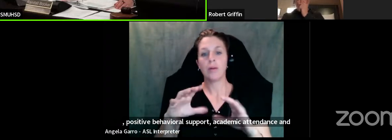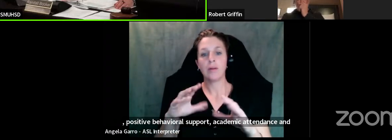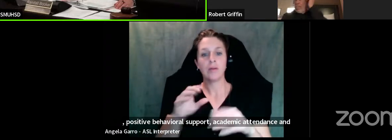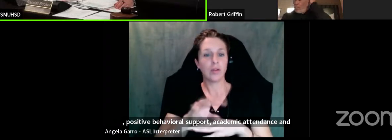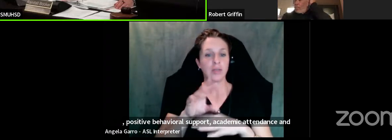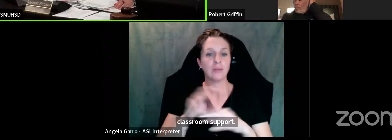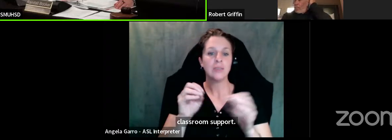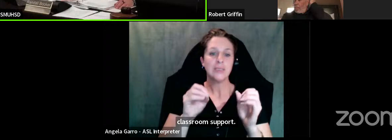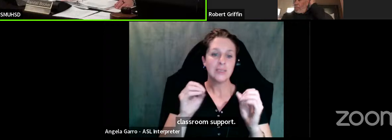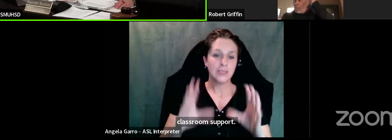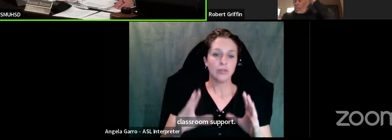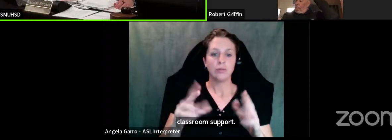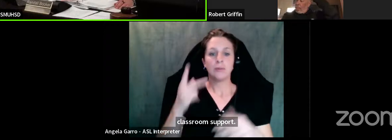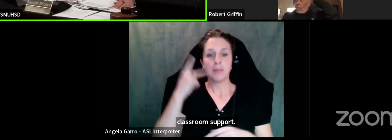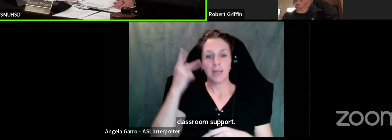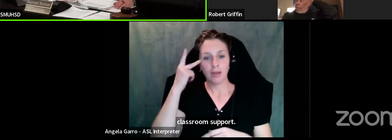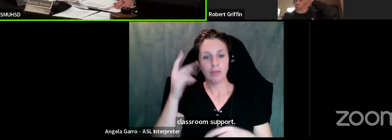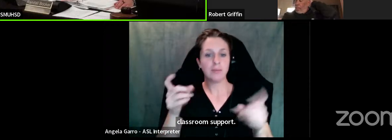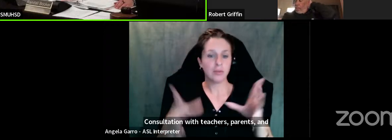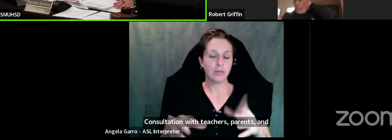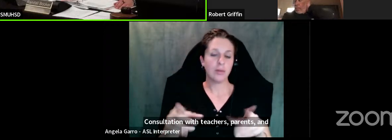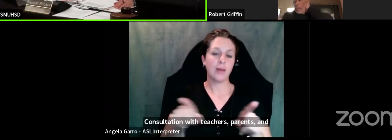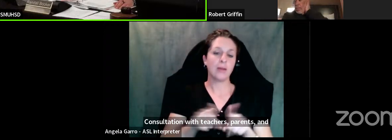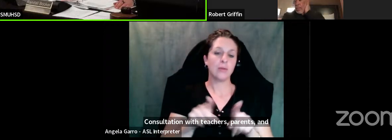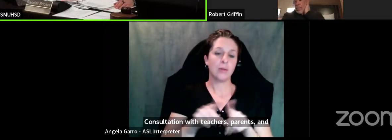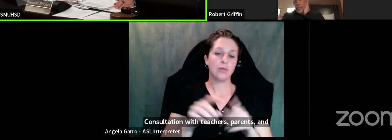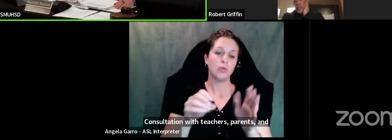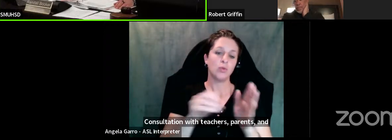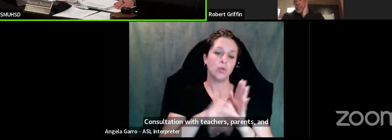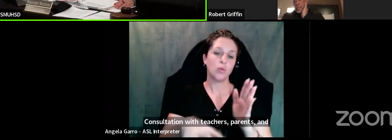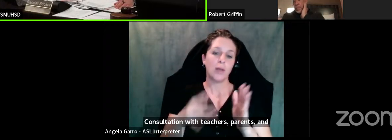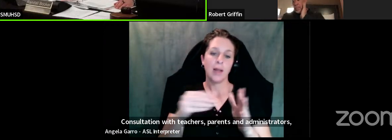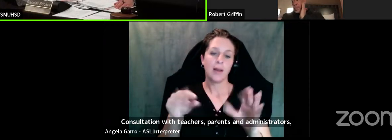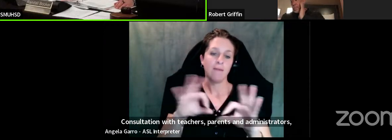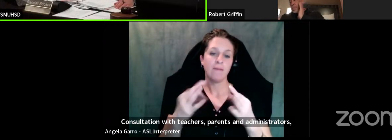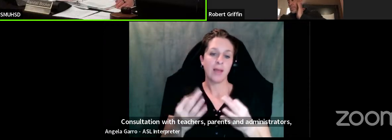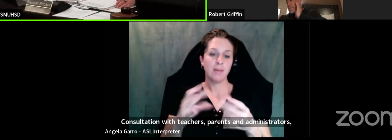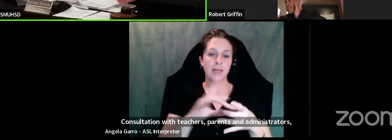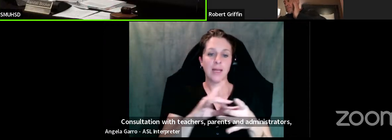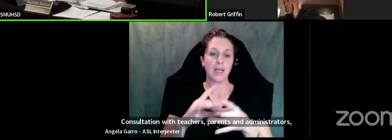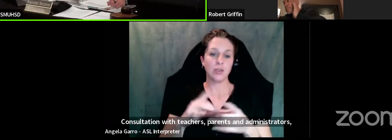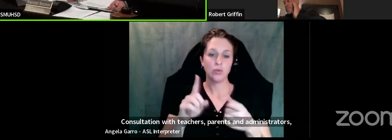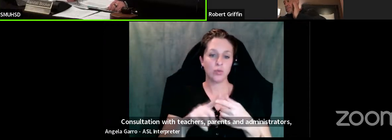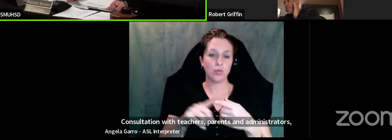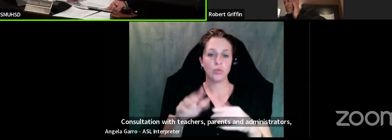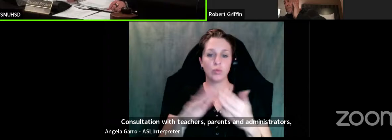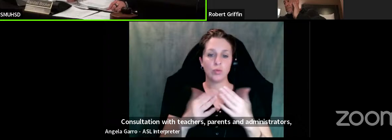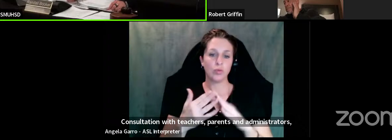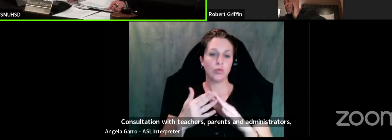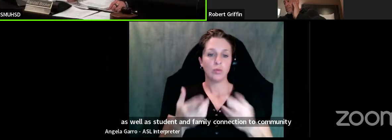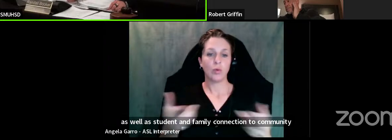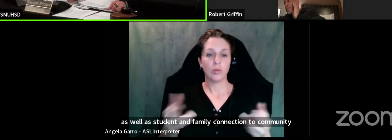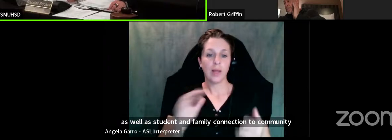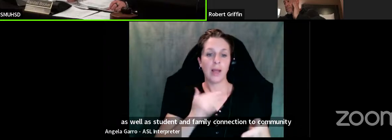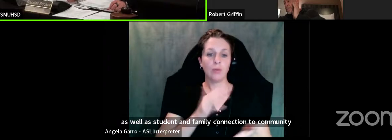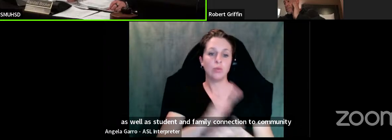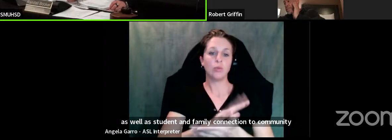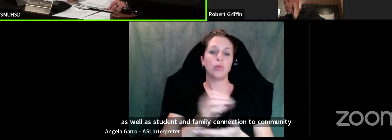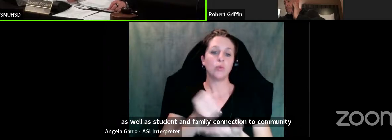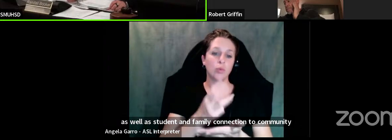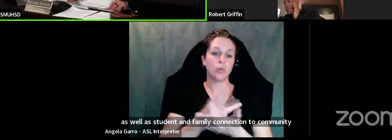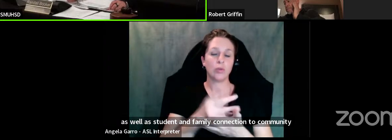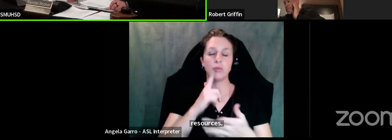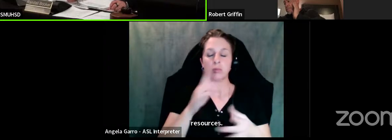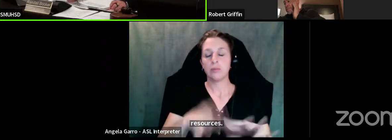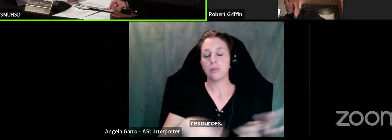parents, and administrators, as well as student and family connection to community resources. Our school social workers are instrumental in